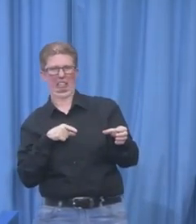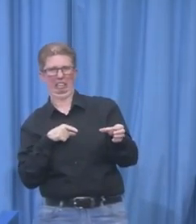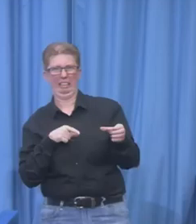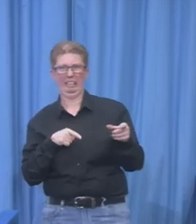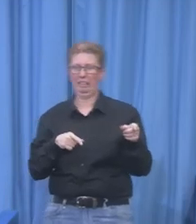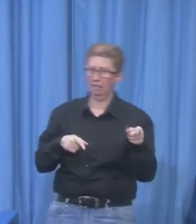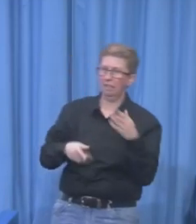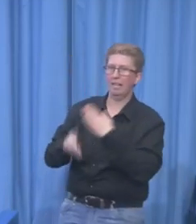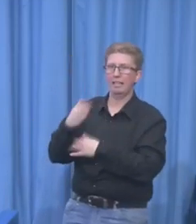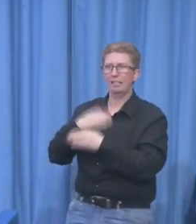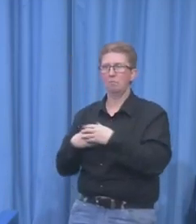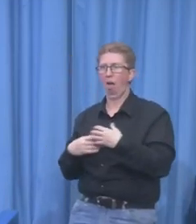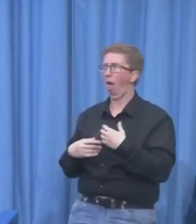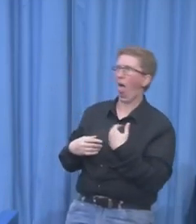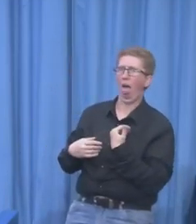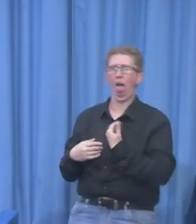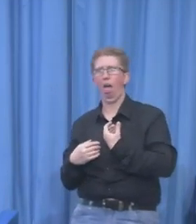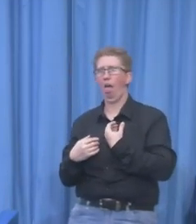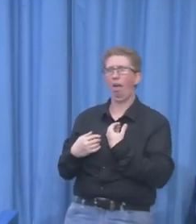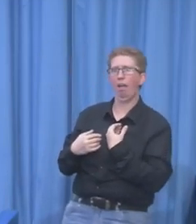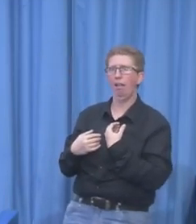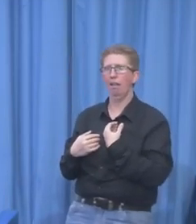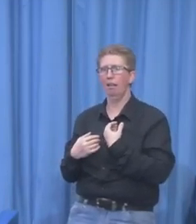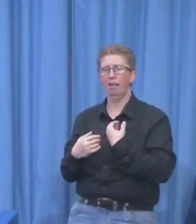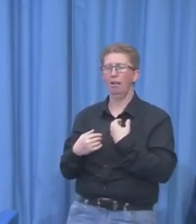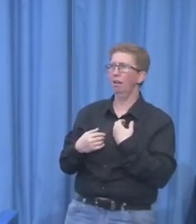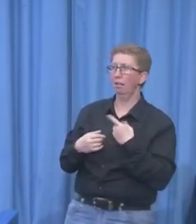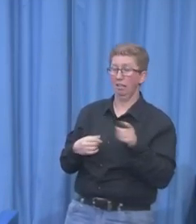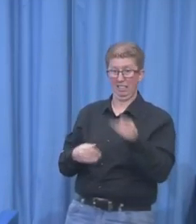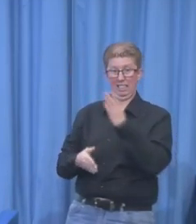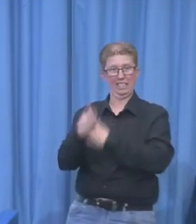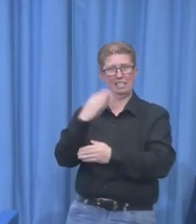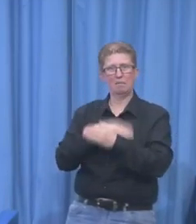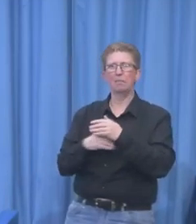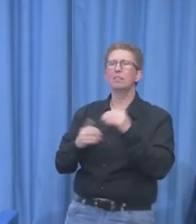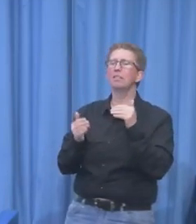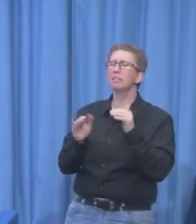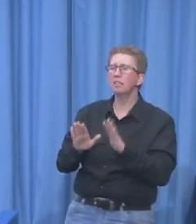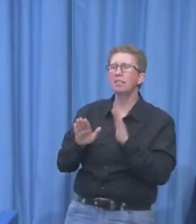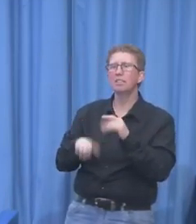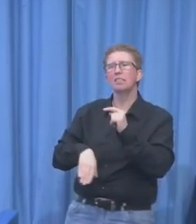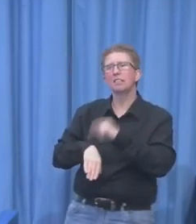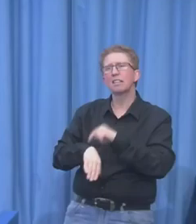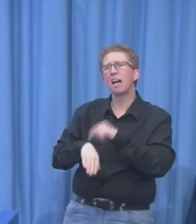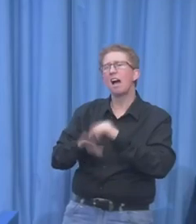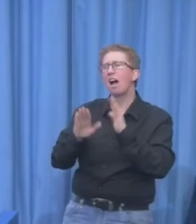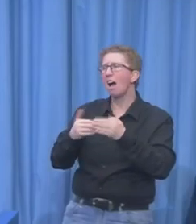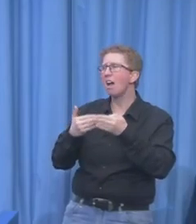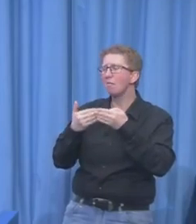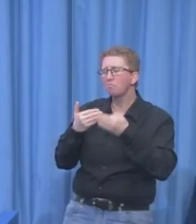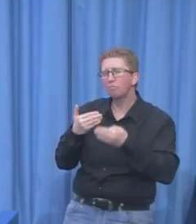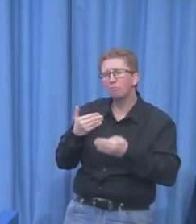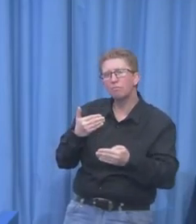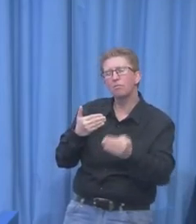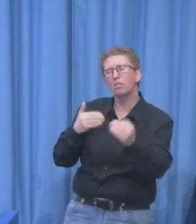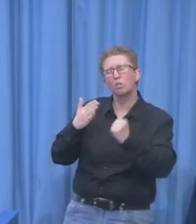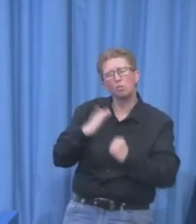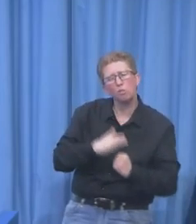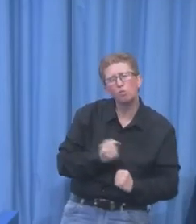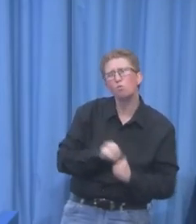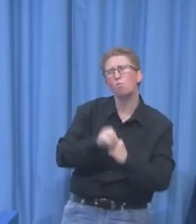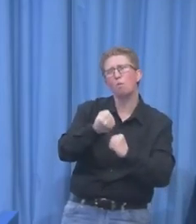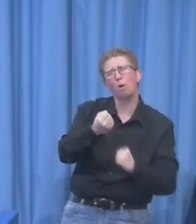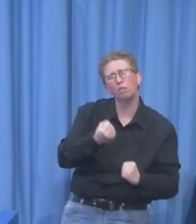you provide good support, they can decrease the gap and can improve their performances.